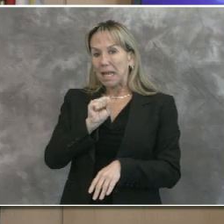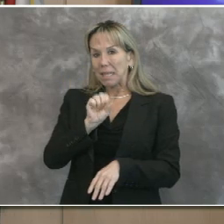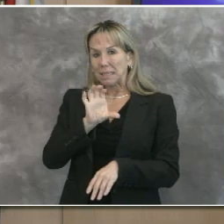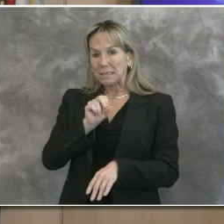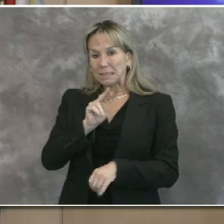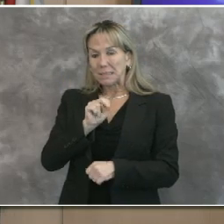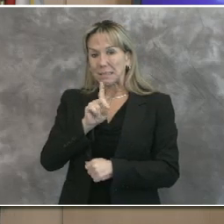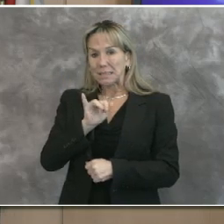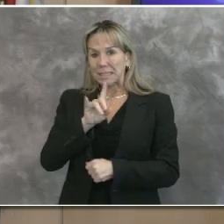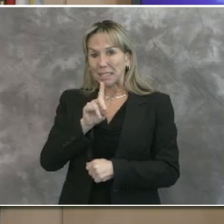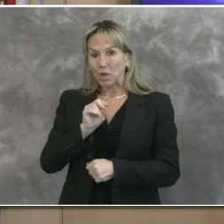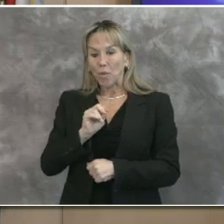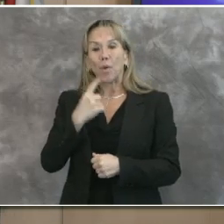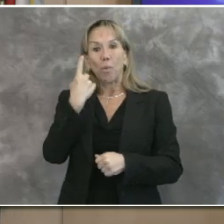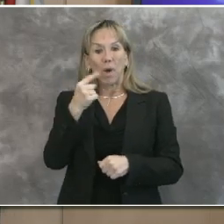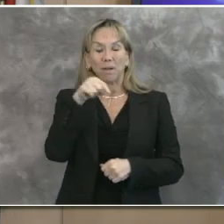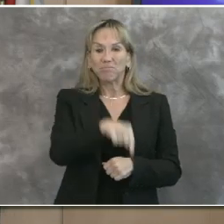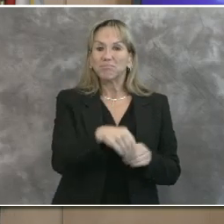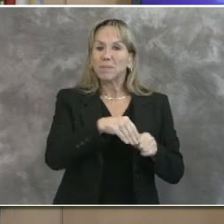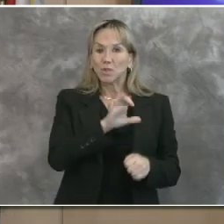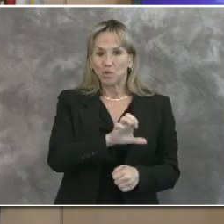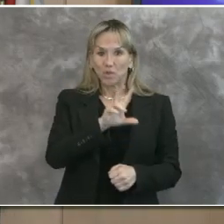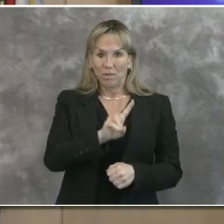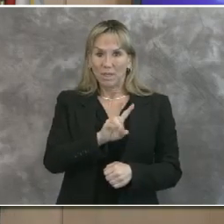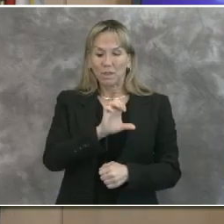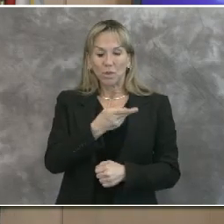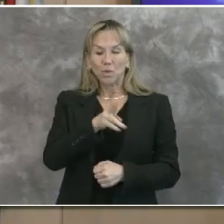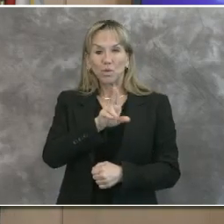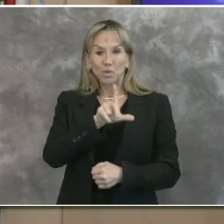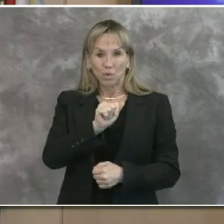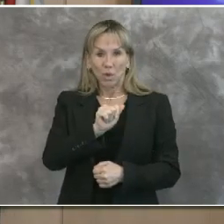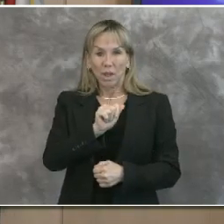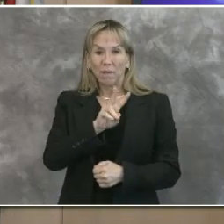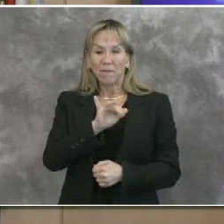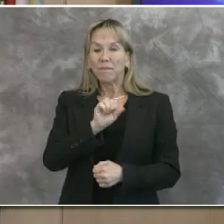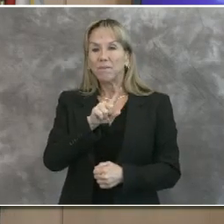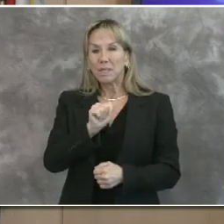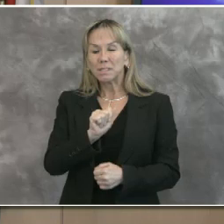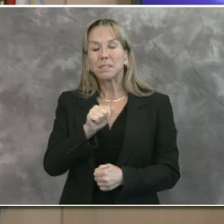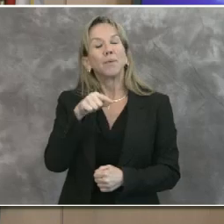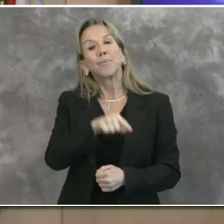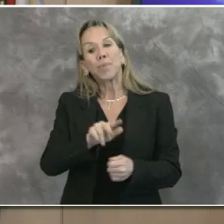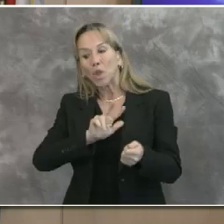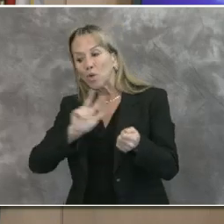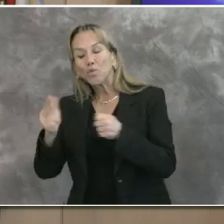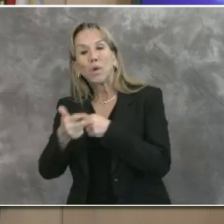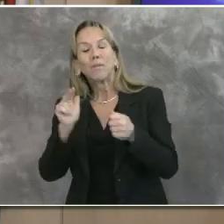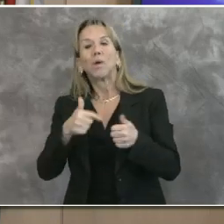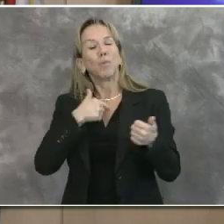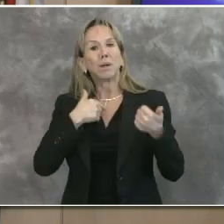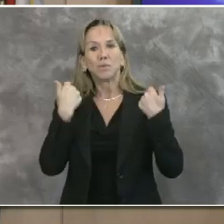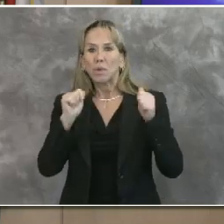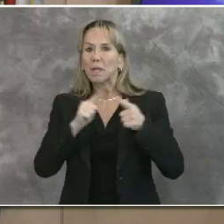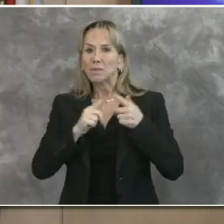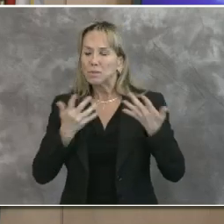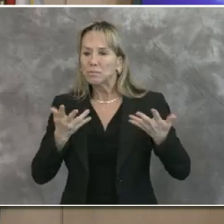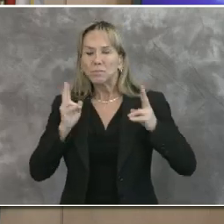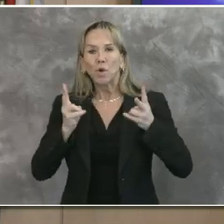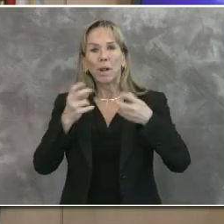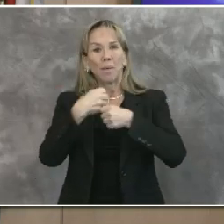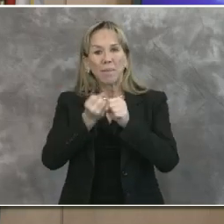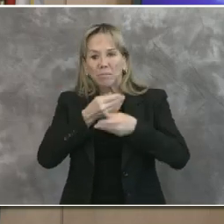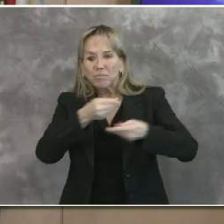locations are being opened as a part of our effort to make testing as widely available as possible as supplies